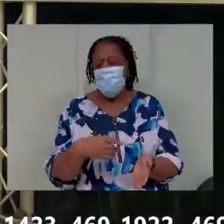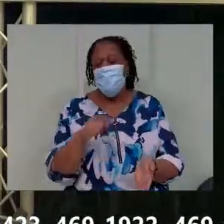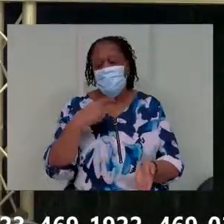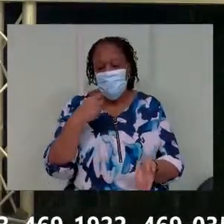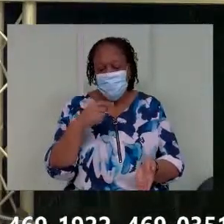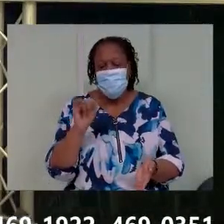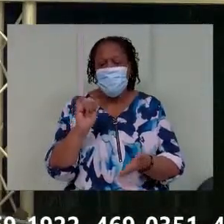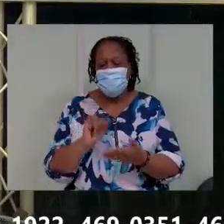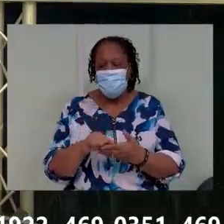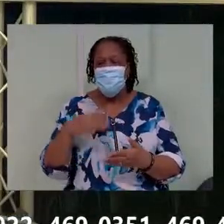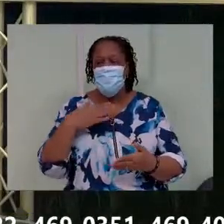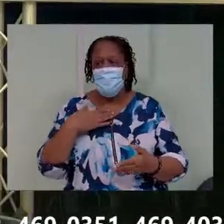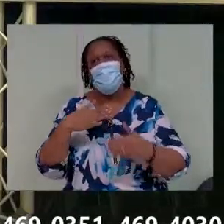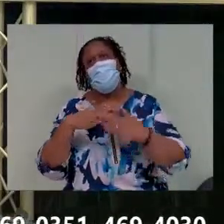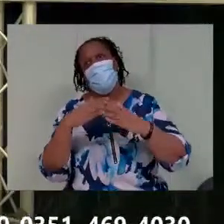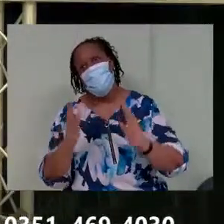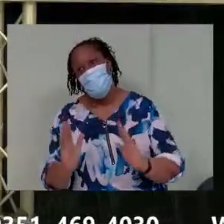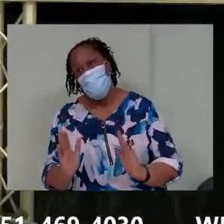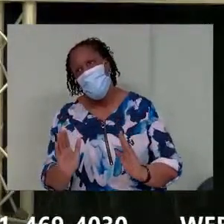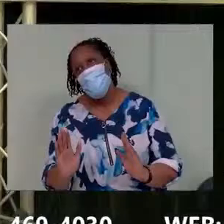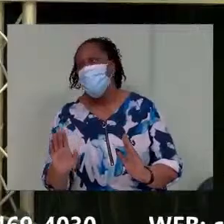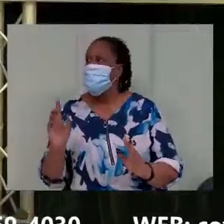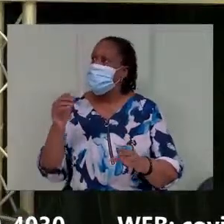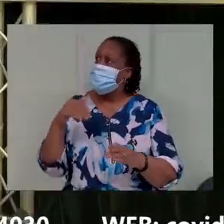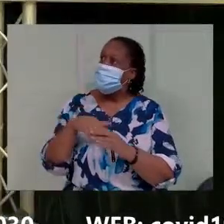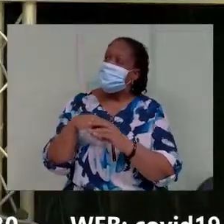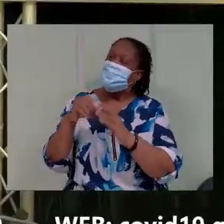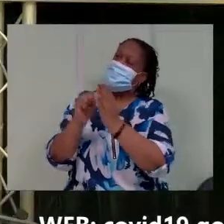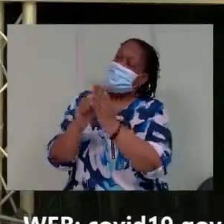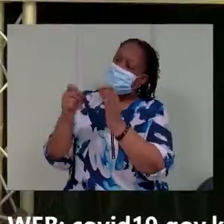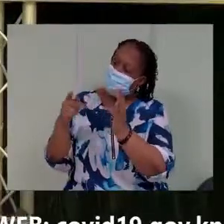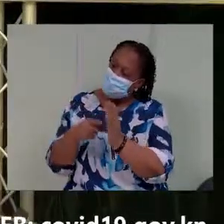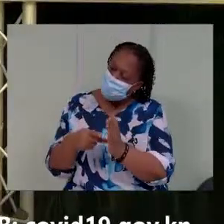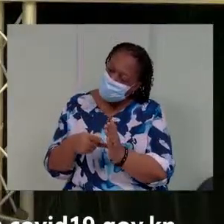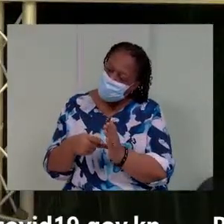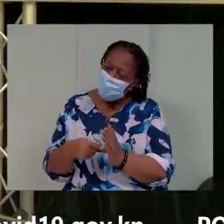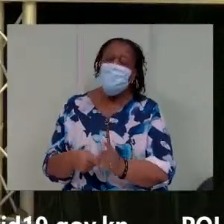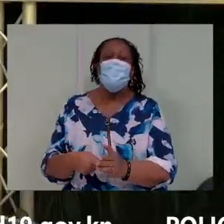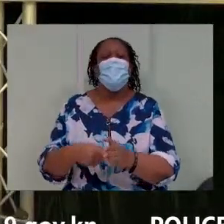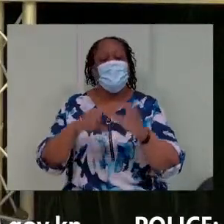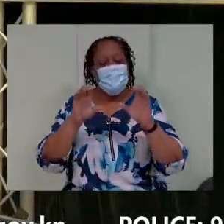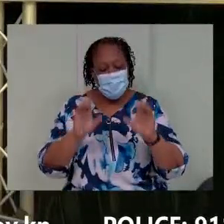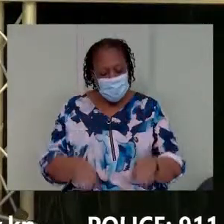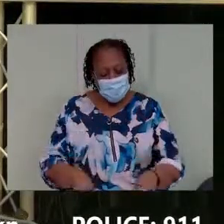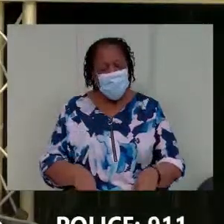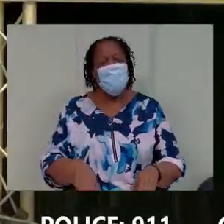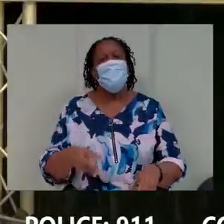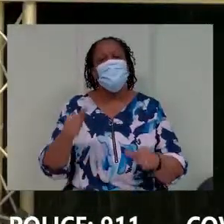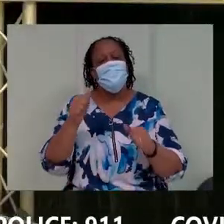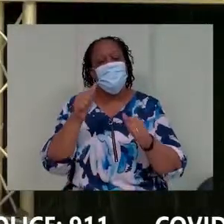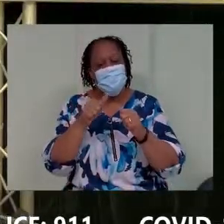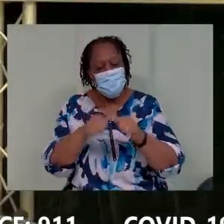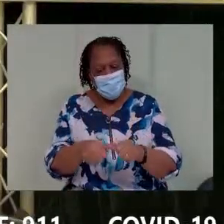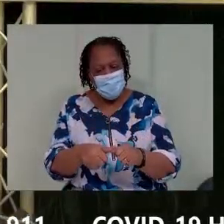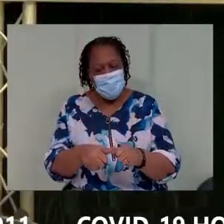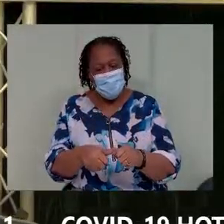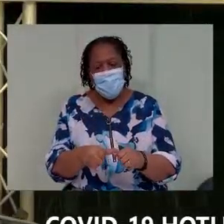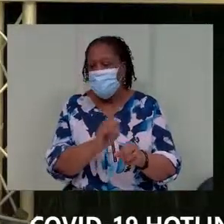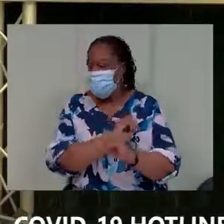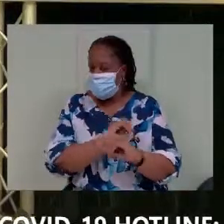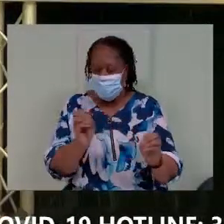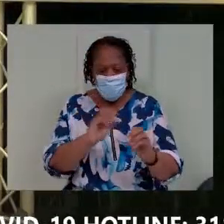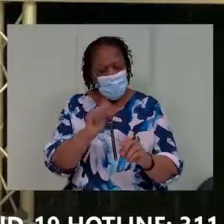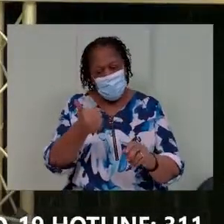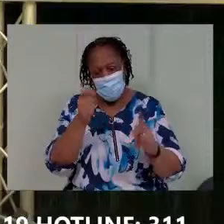covid19taskforce@gov.kn. After that, an inspection will be done on the property. After the inspection is done, you will